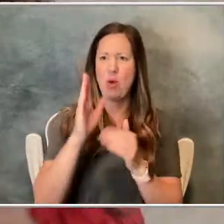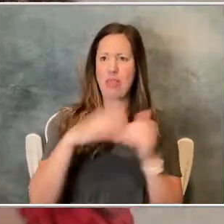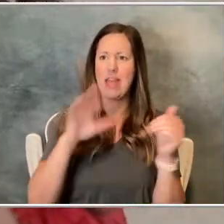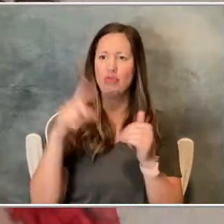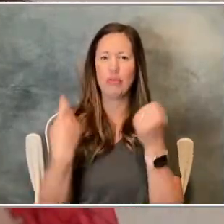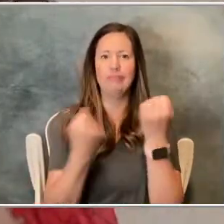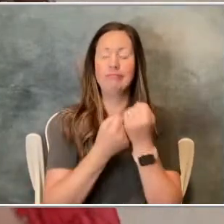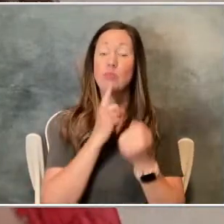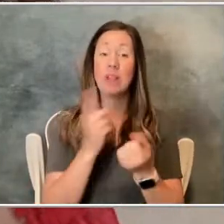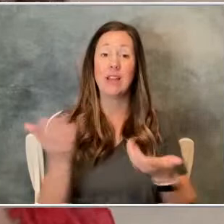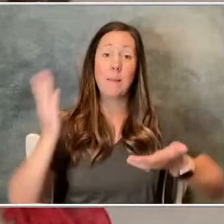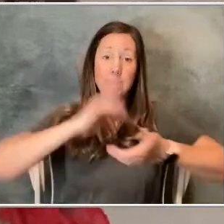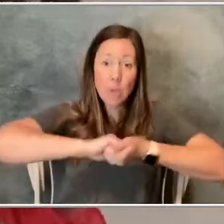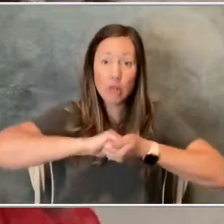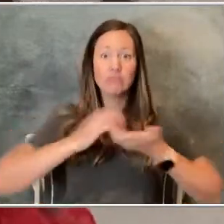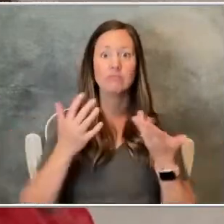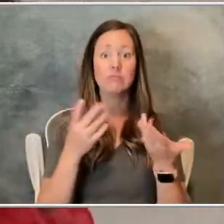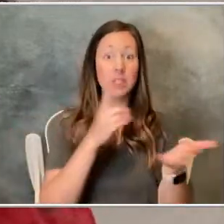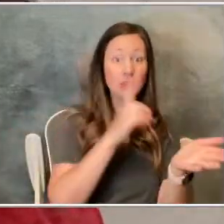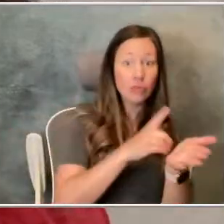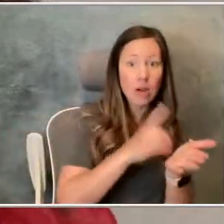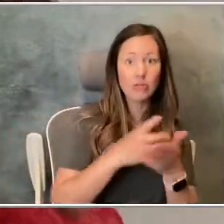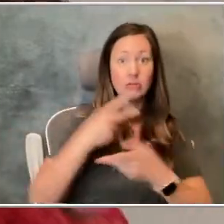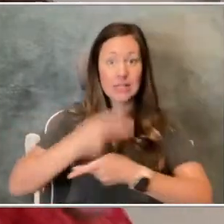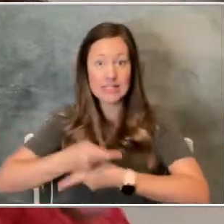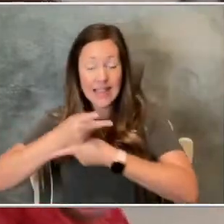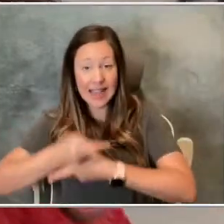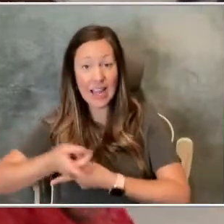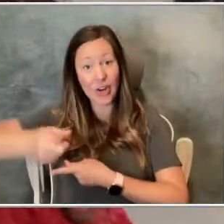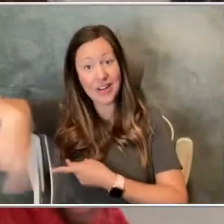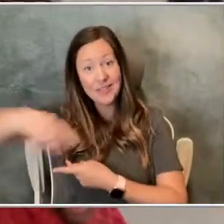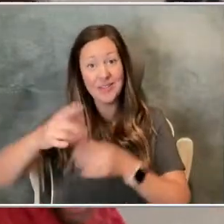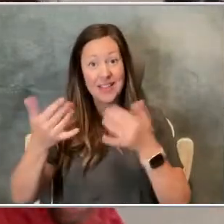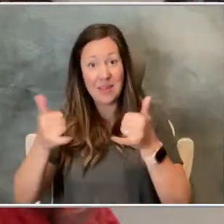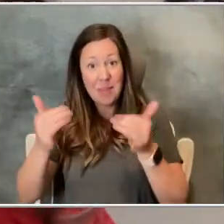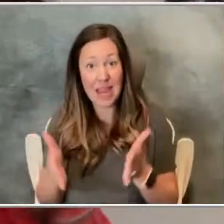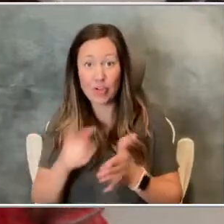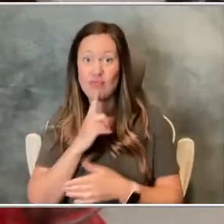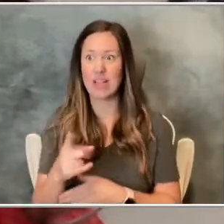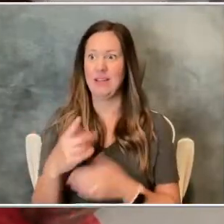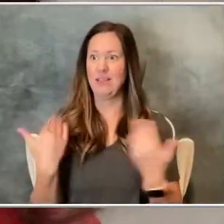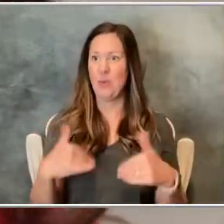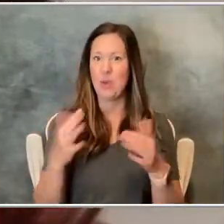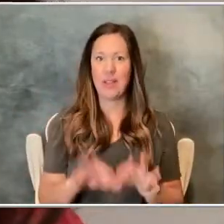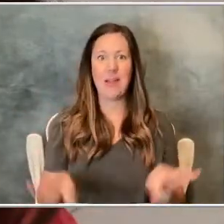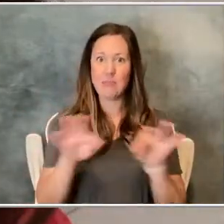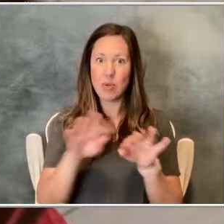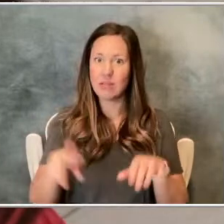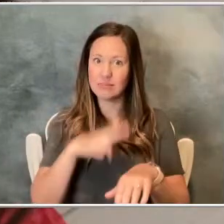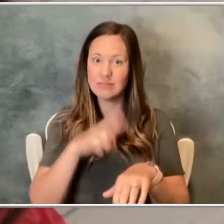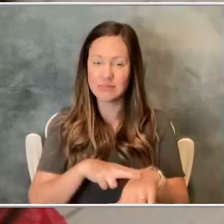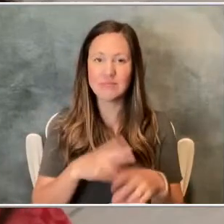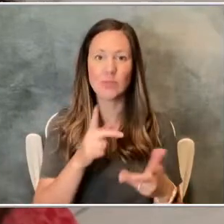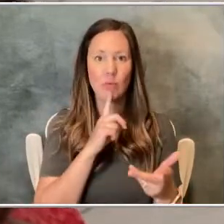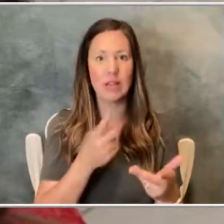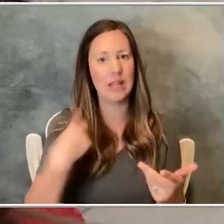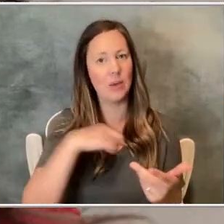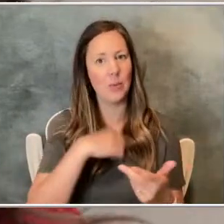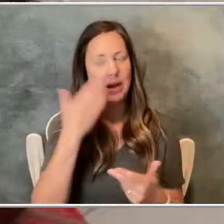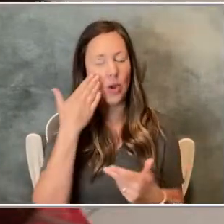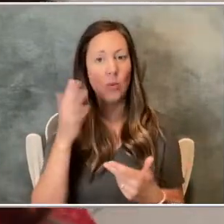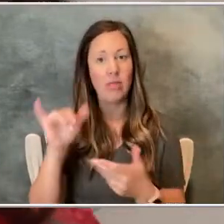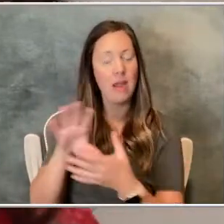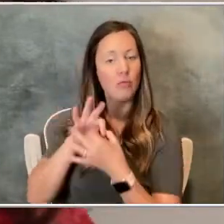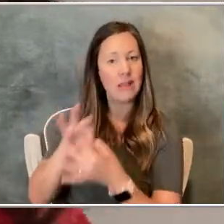You know that our physicians take care of the Chiefs, and that's so very important, of course. We just know that this relationship